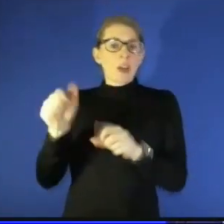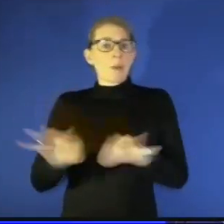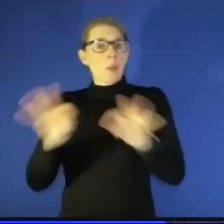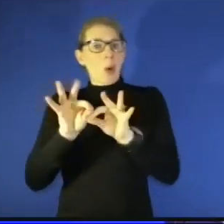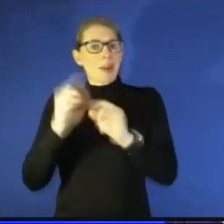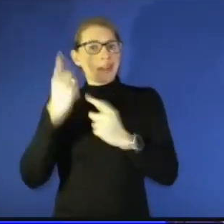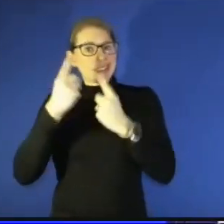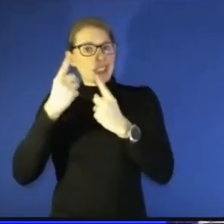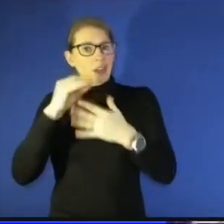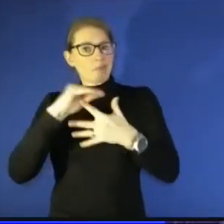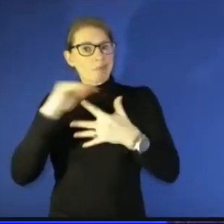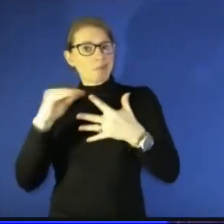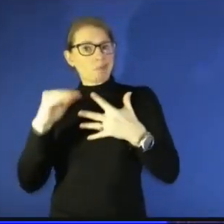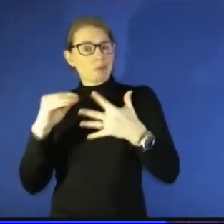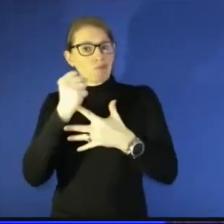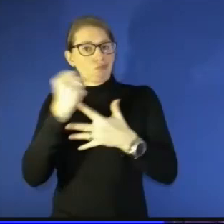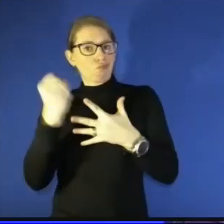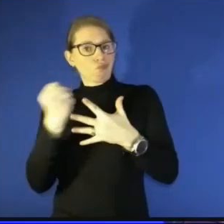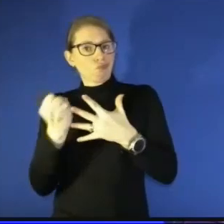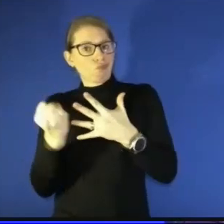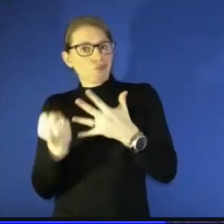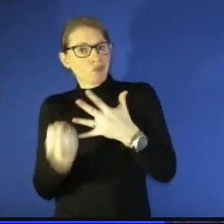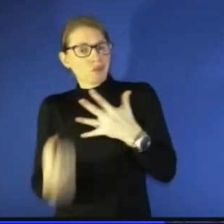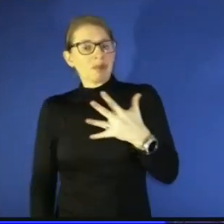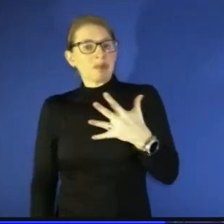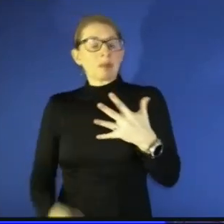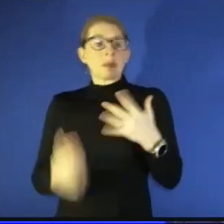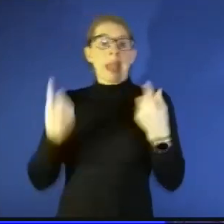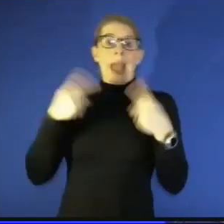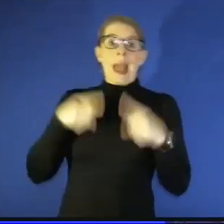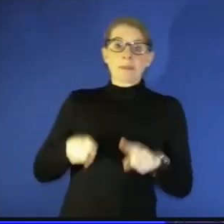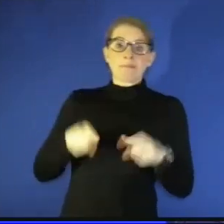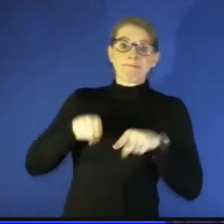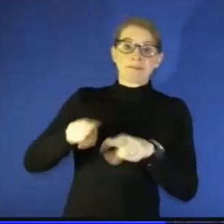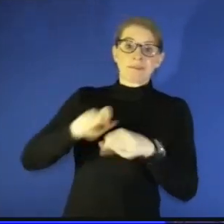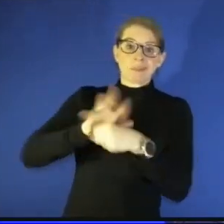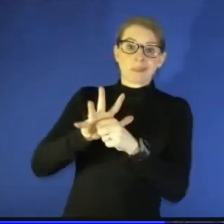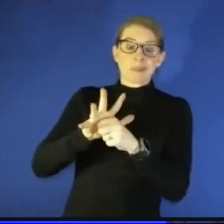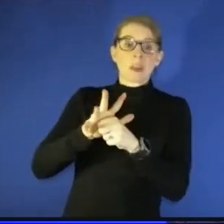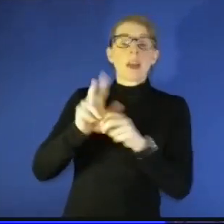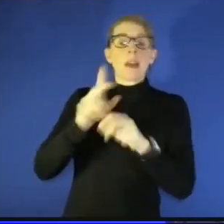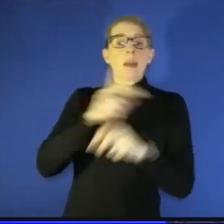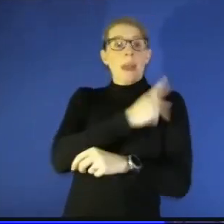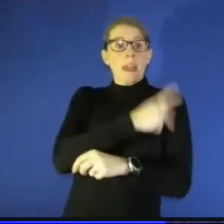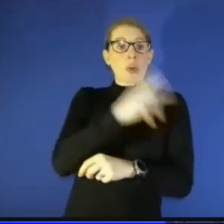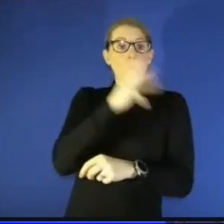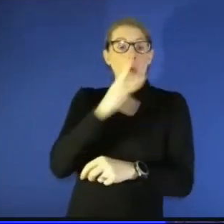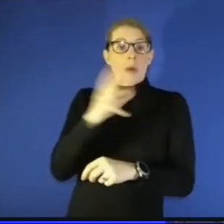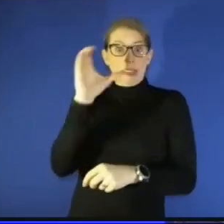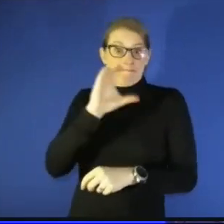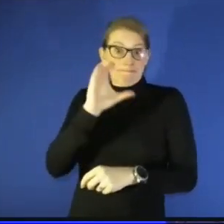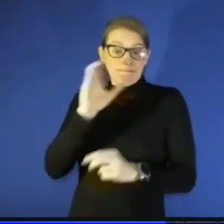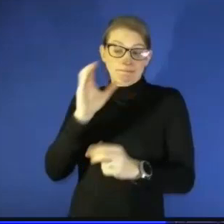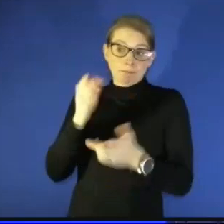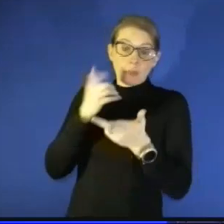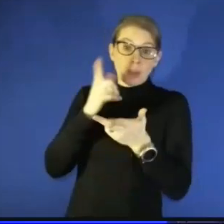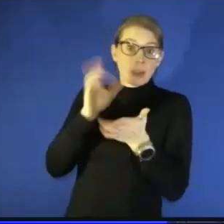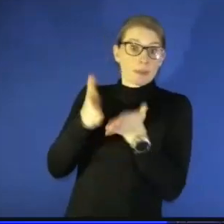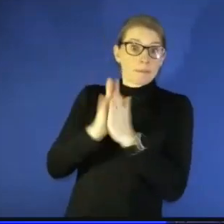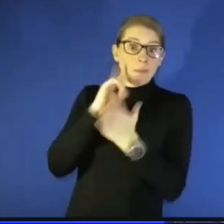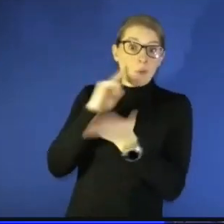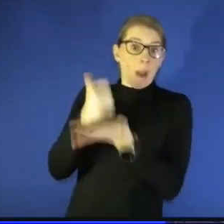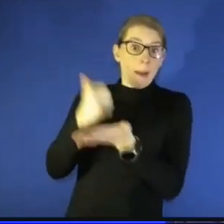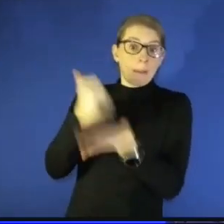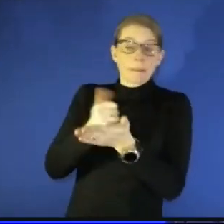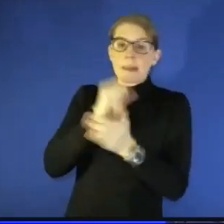lower and lower on the list. So what happened during COVID? Patients that would otherwise be seeking treatment for their vascular conditions were not coming to the